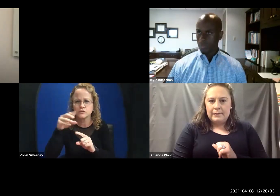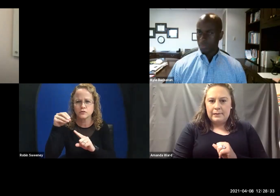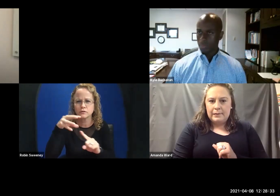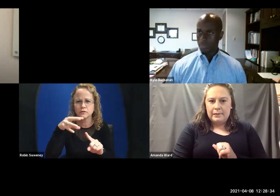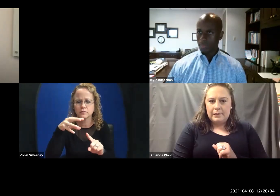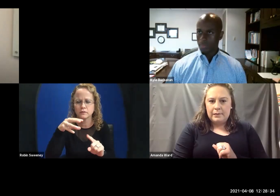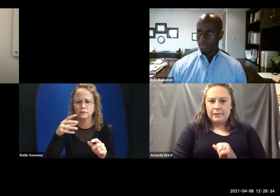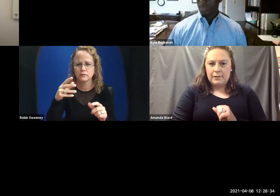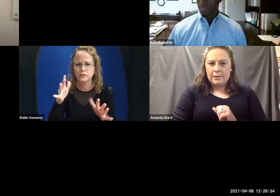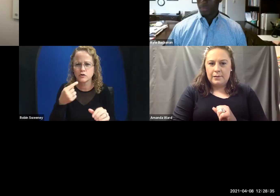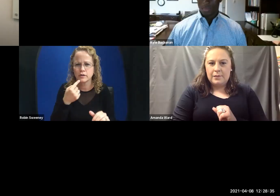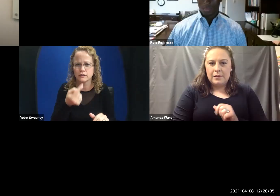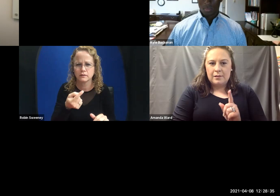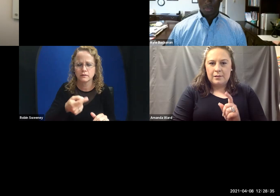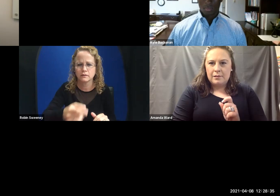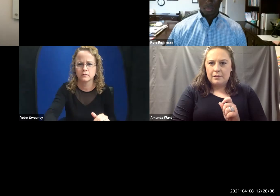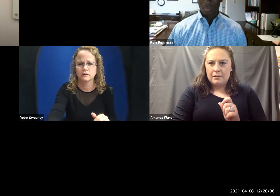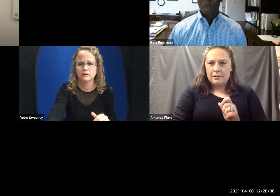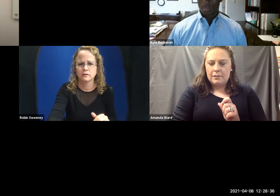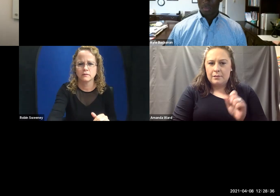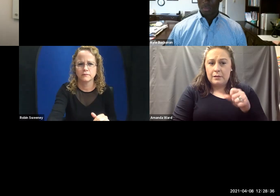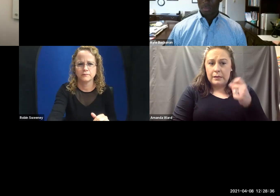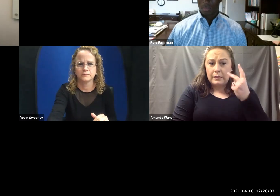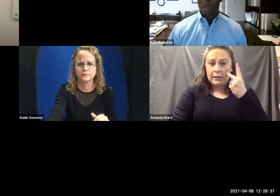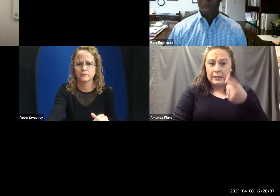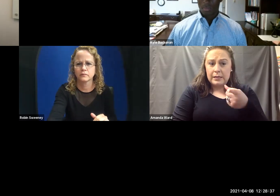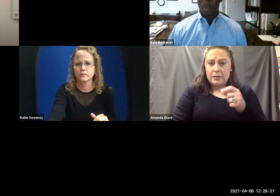Make sure, did you already?